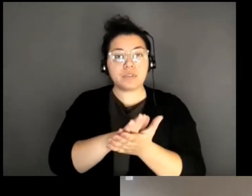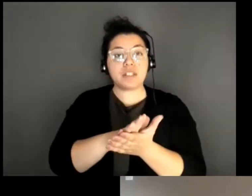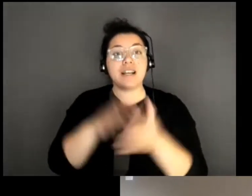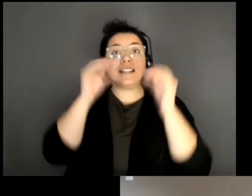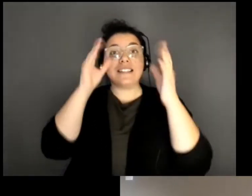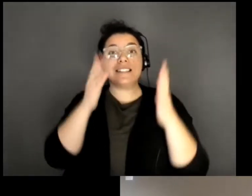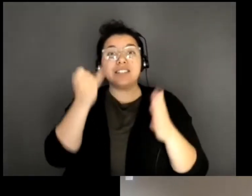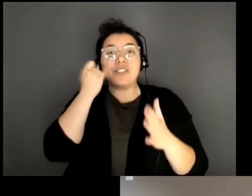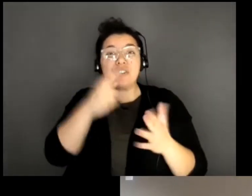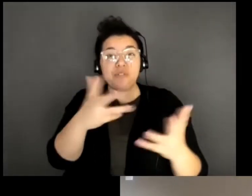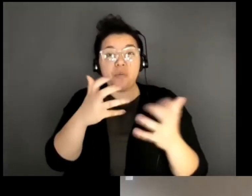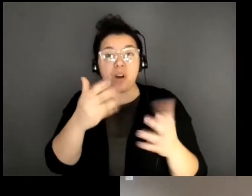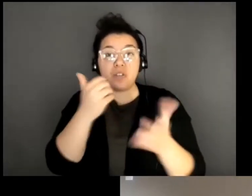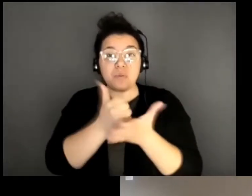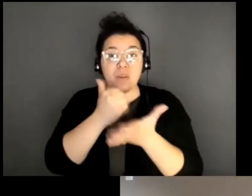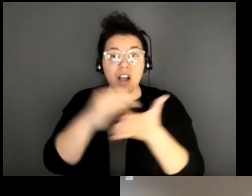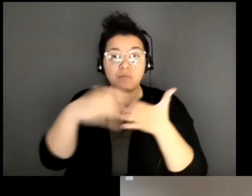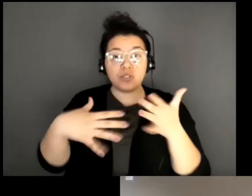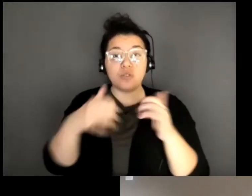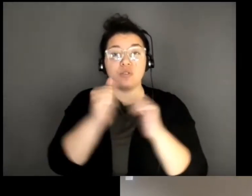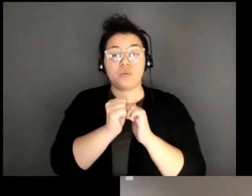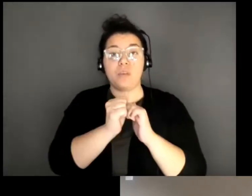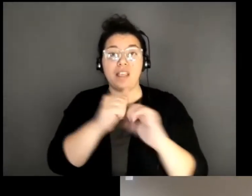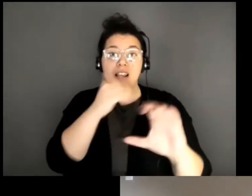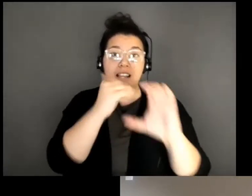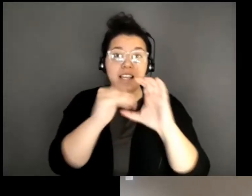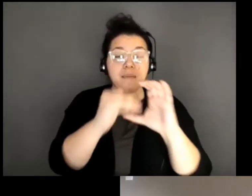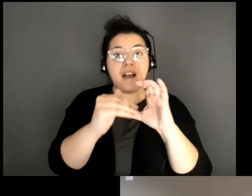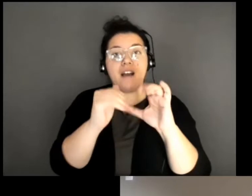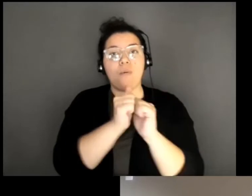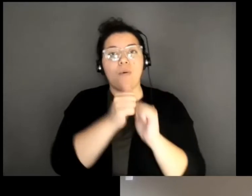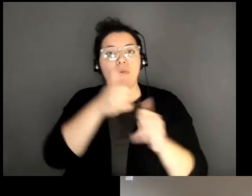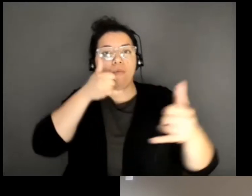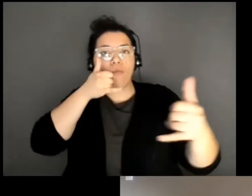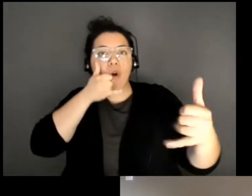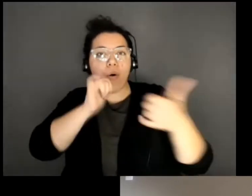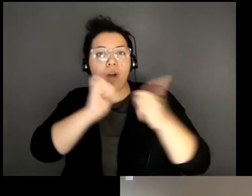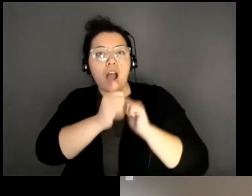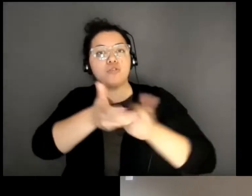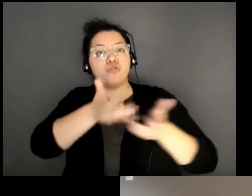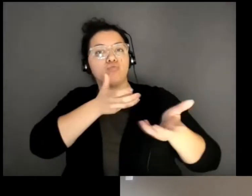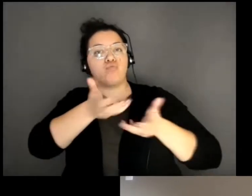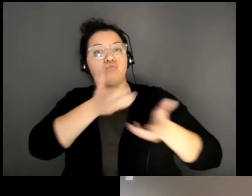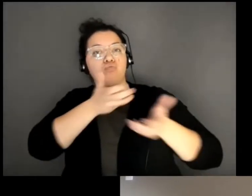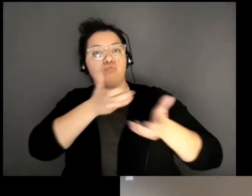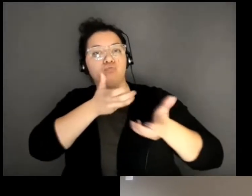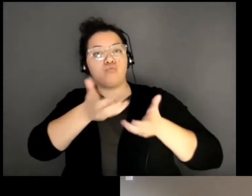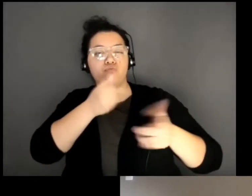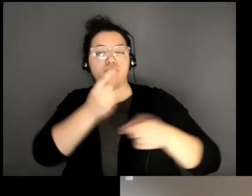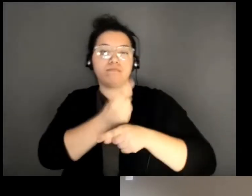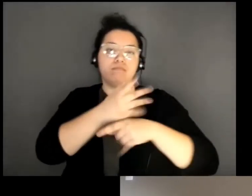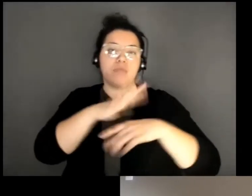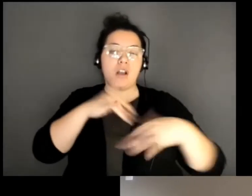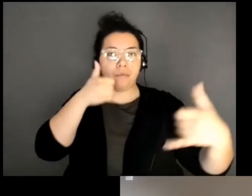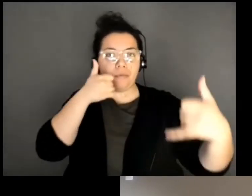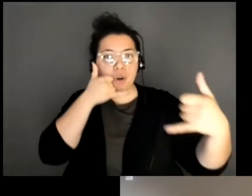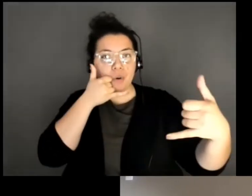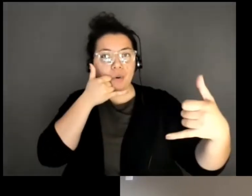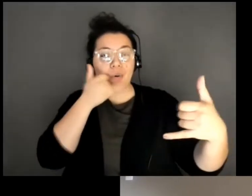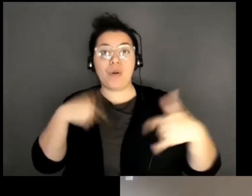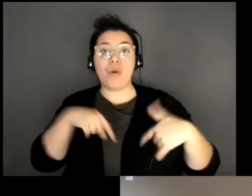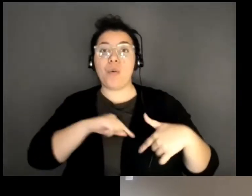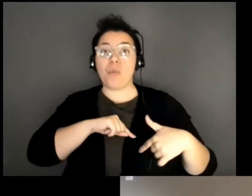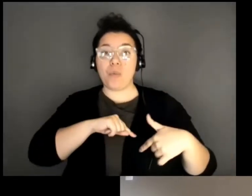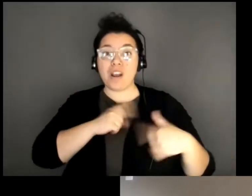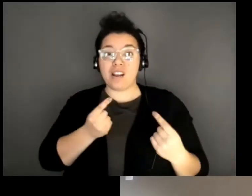etiquette and their phone etiquette. See some hands flying up. We provide guidance